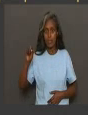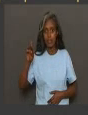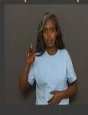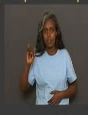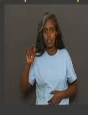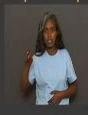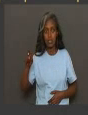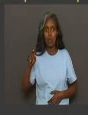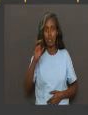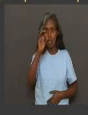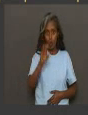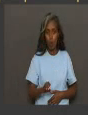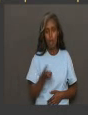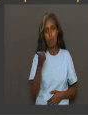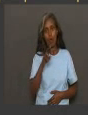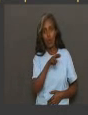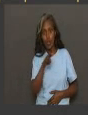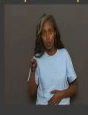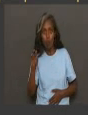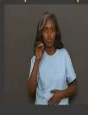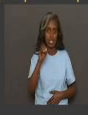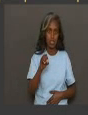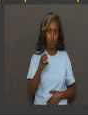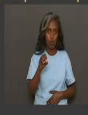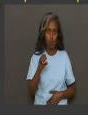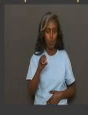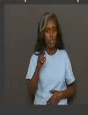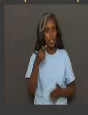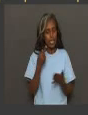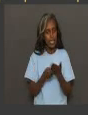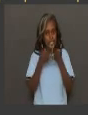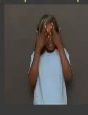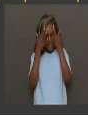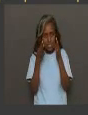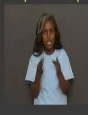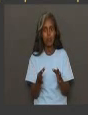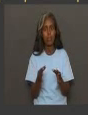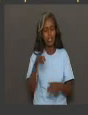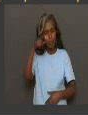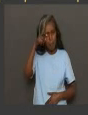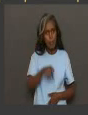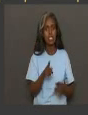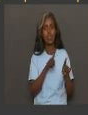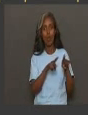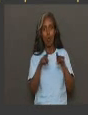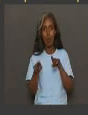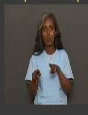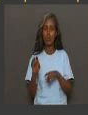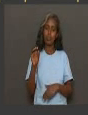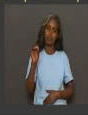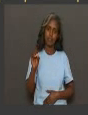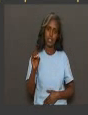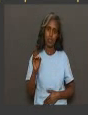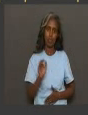a column or row of zeros, its determinant must also be